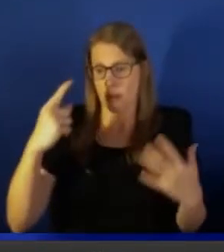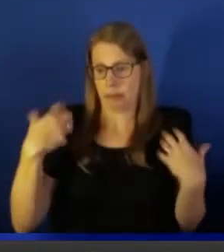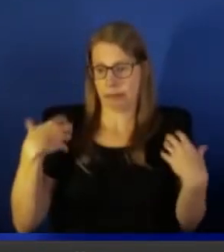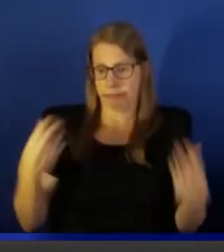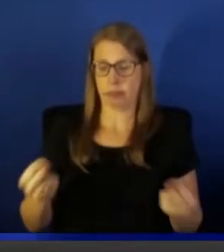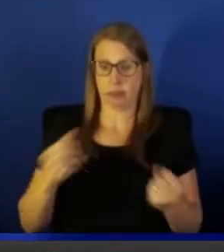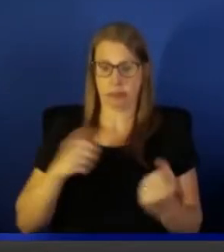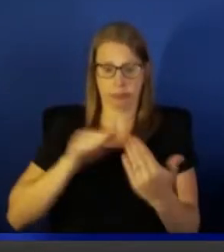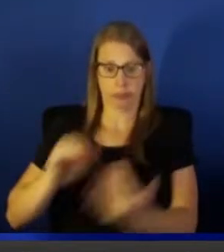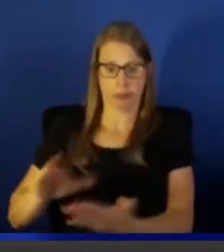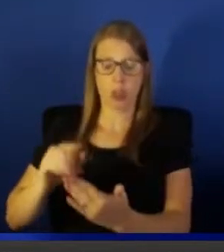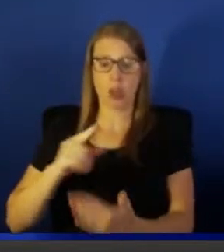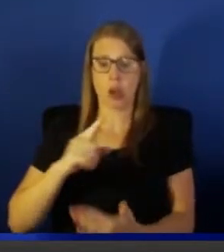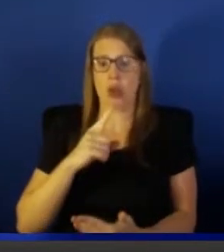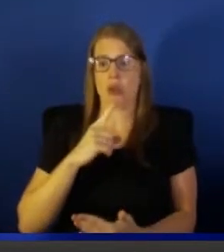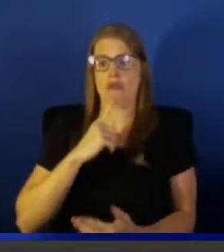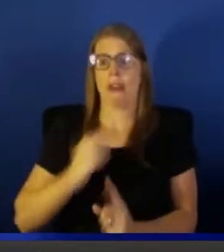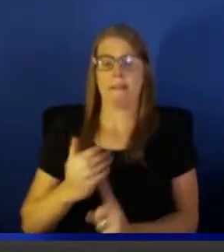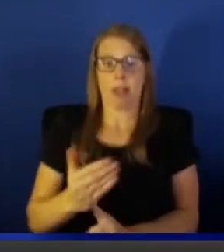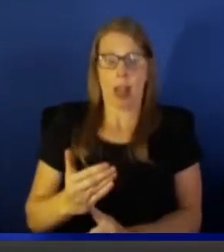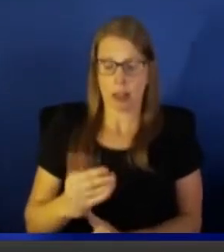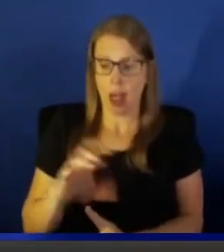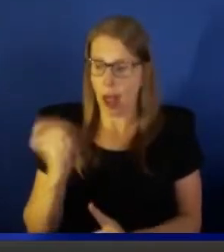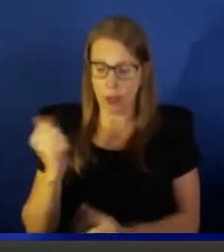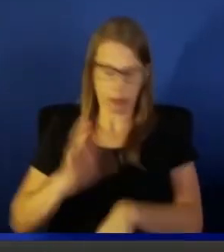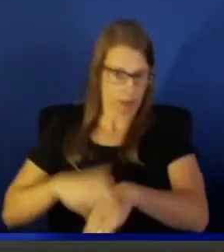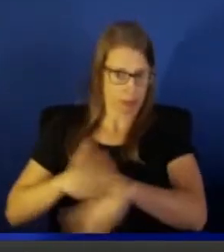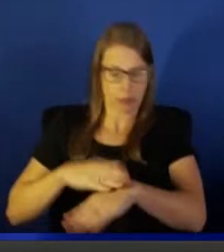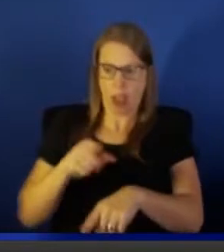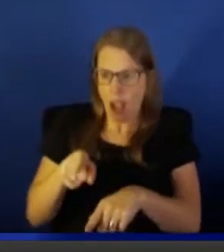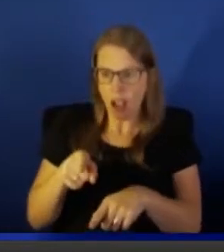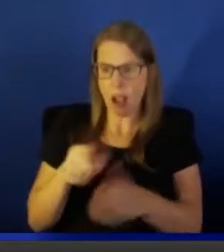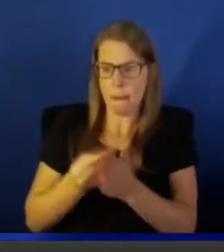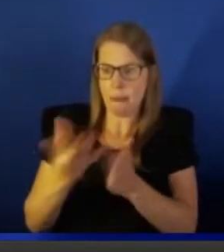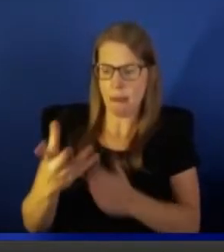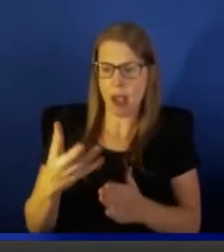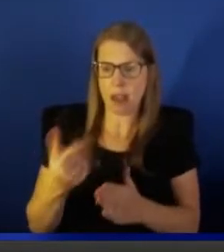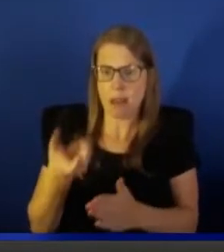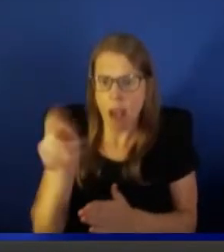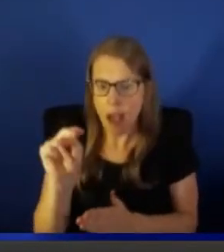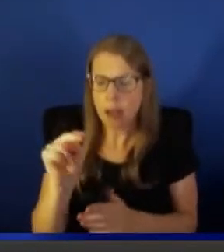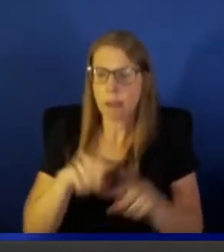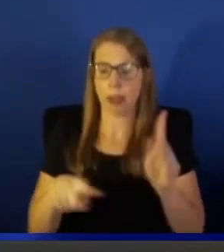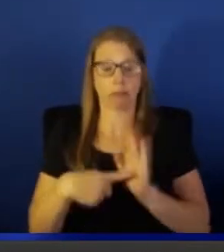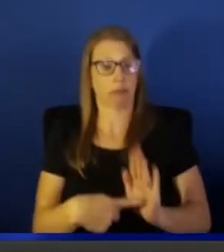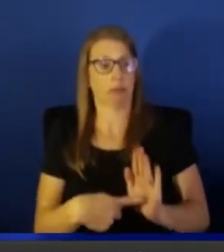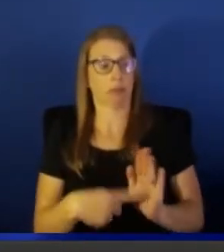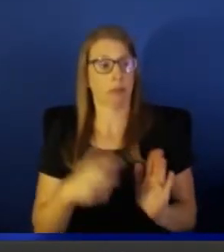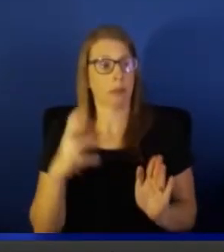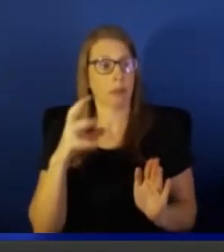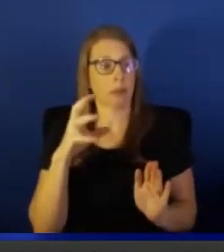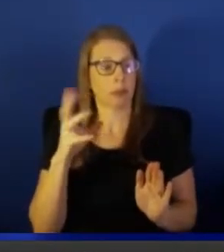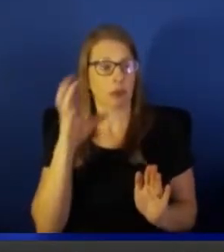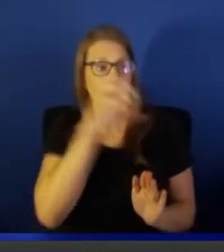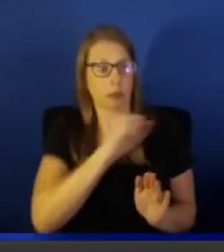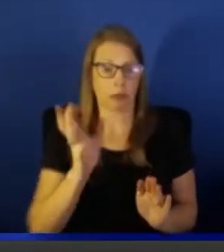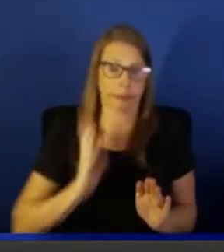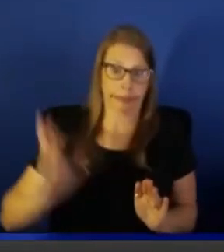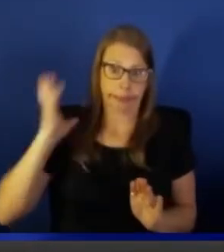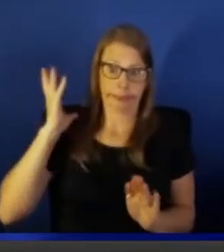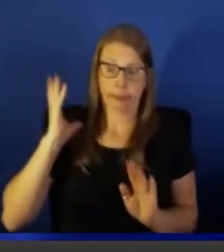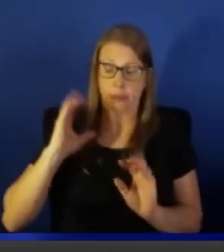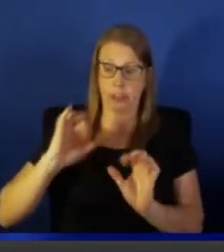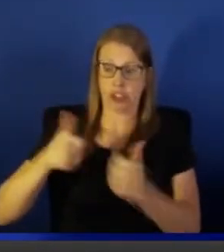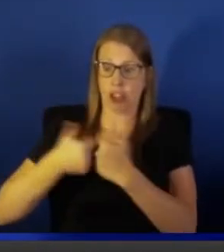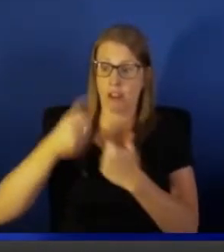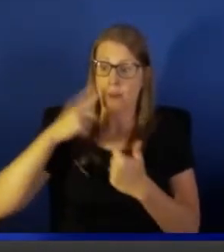and others that help us make sure that if there's somebody who's purchasing firearms but who has demonstrated, past propensities that may be a challenge for them,